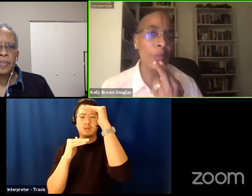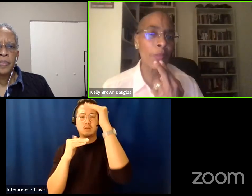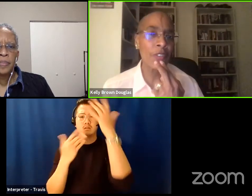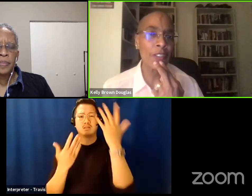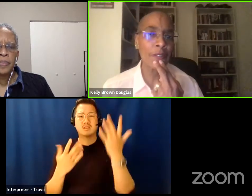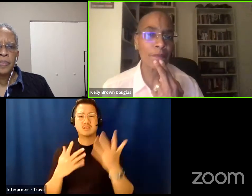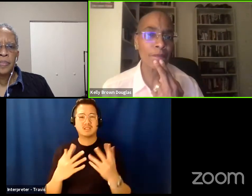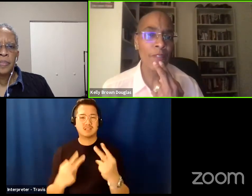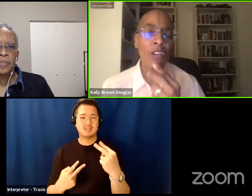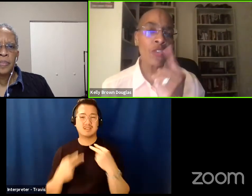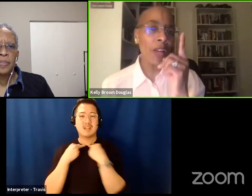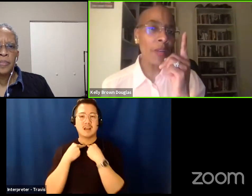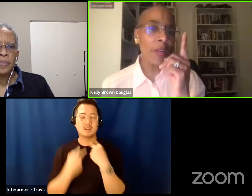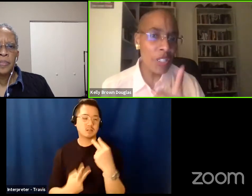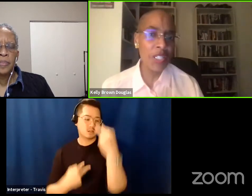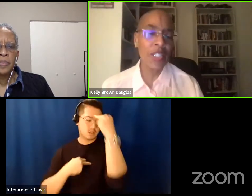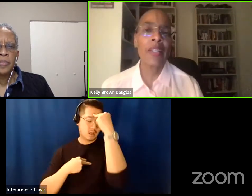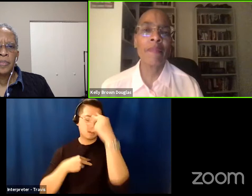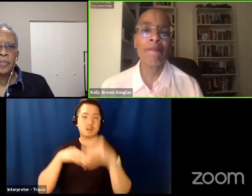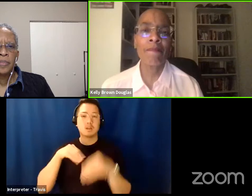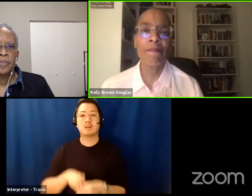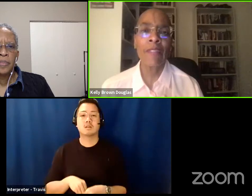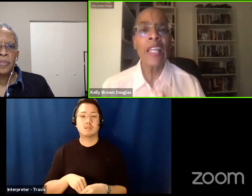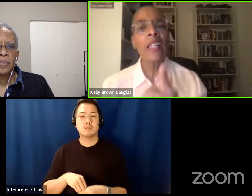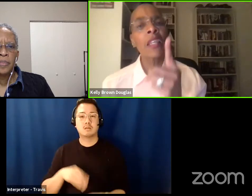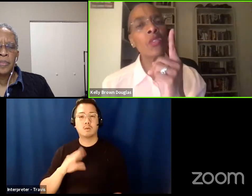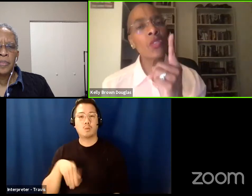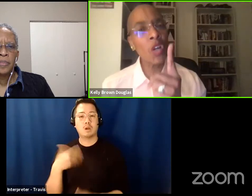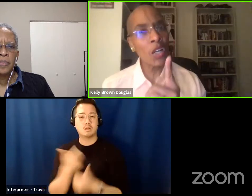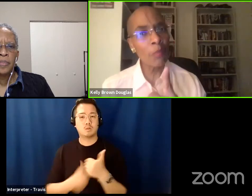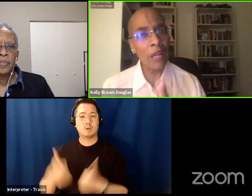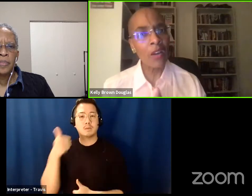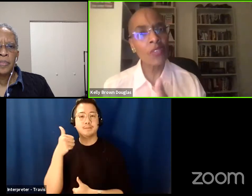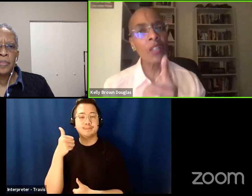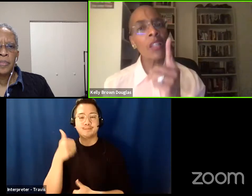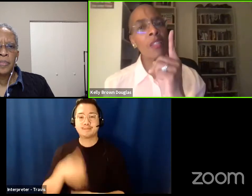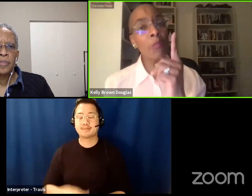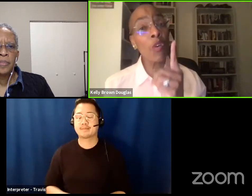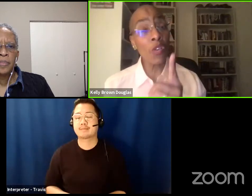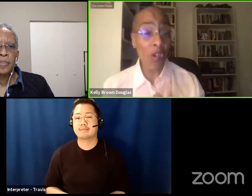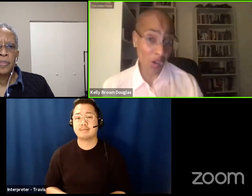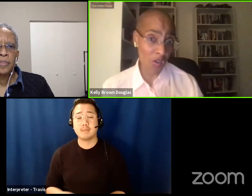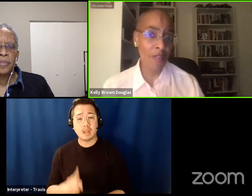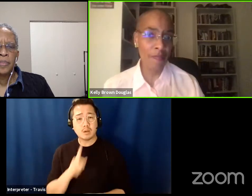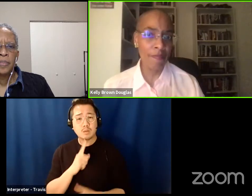white supremacy. So I appreciate that you talk about the moral harm.